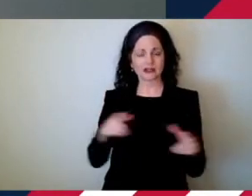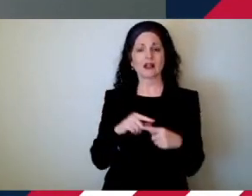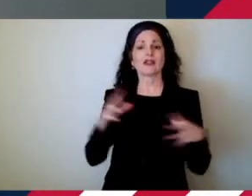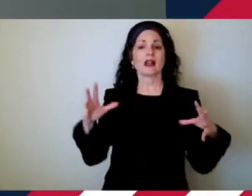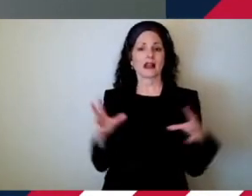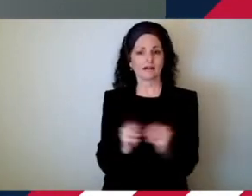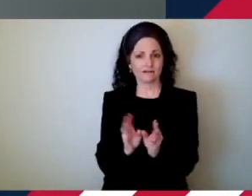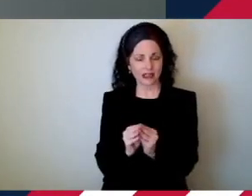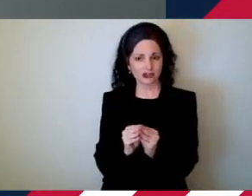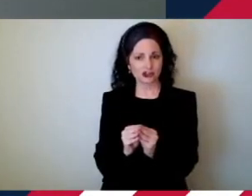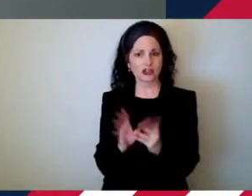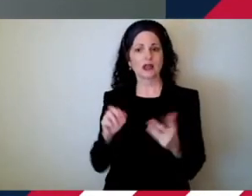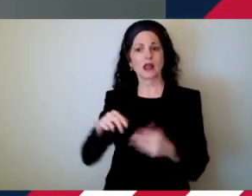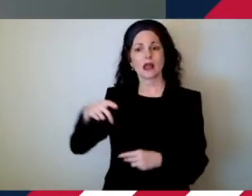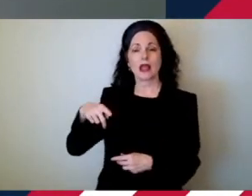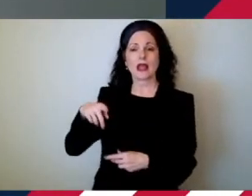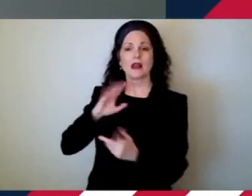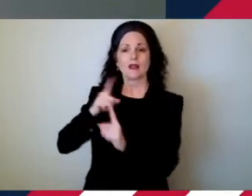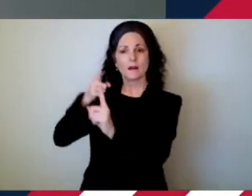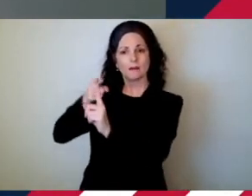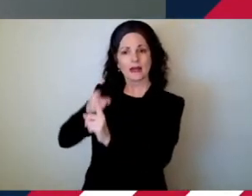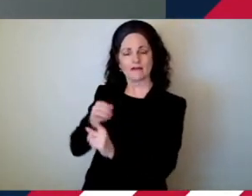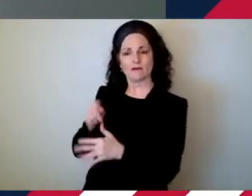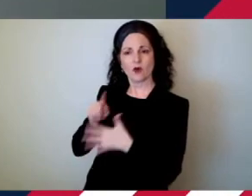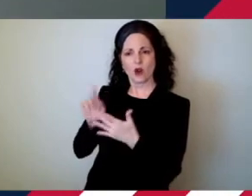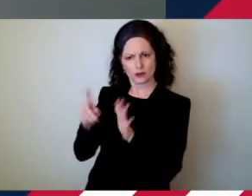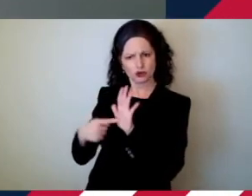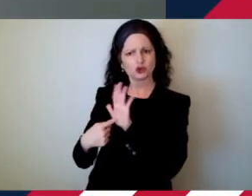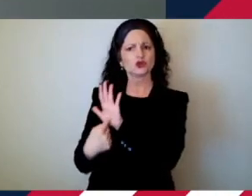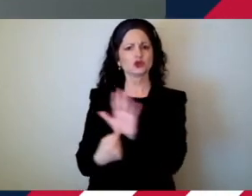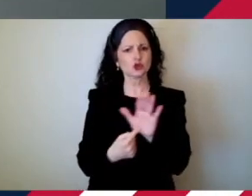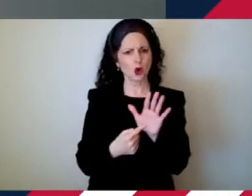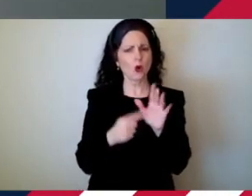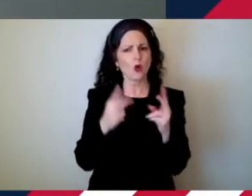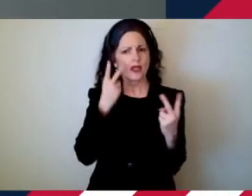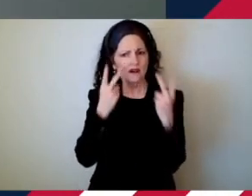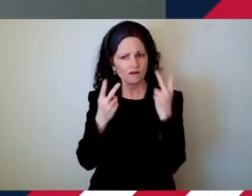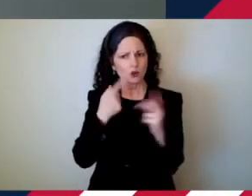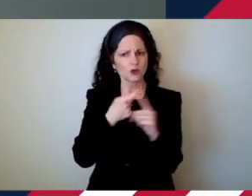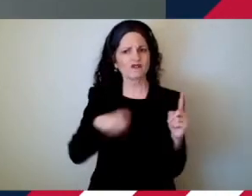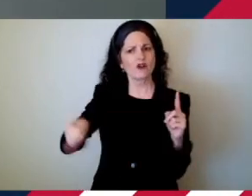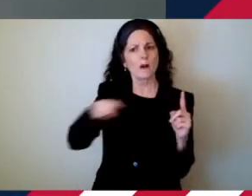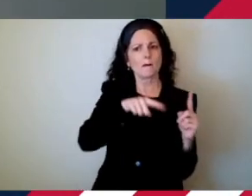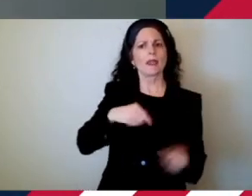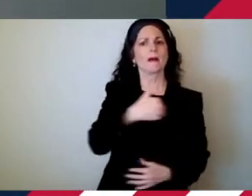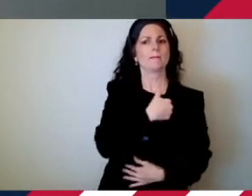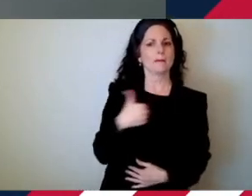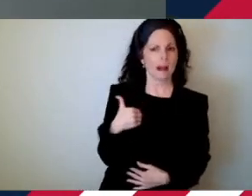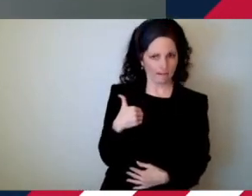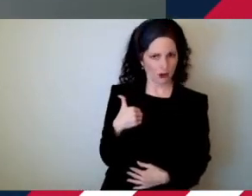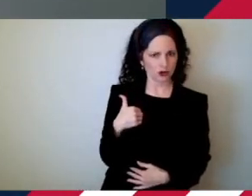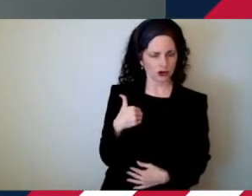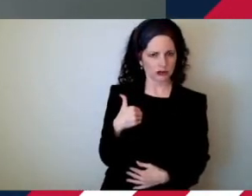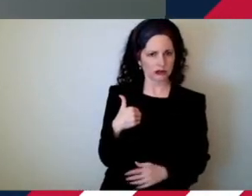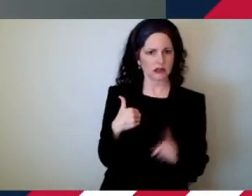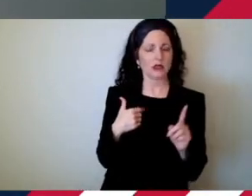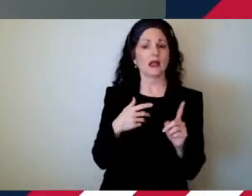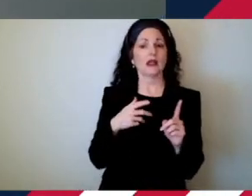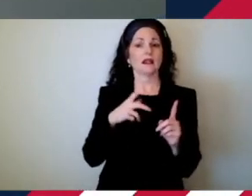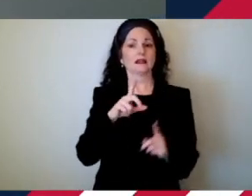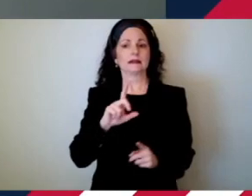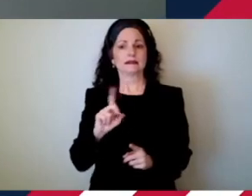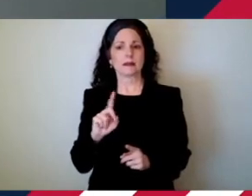represent the diverse views of its members. The Democratic National Convention is the highest authority of the Democratic Party,